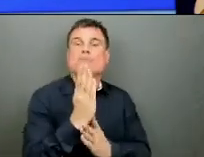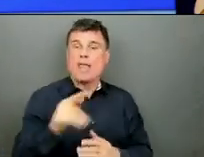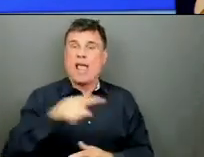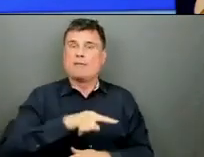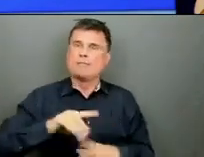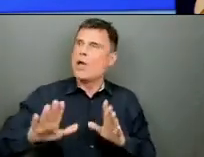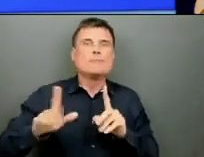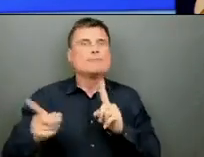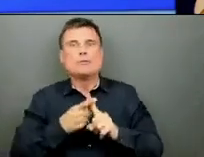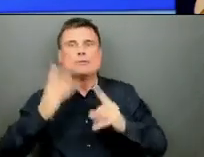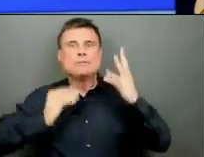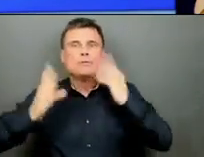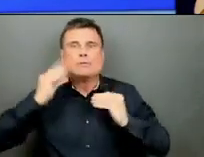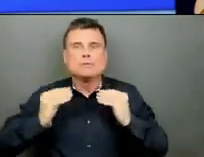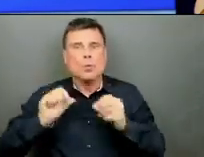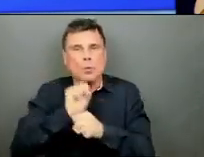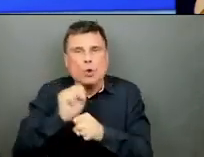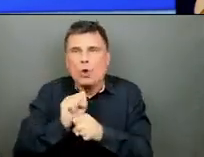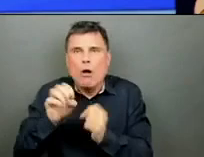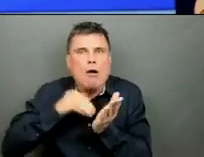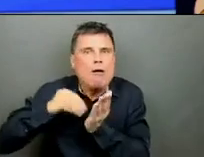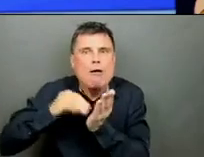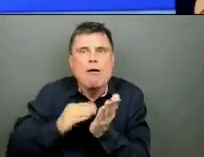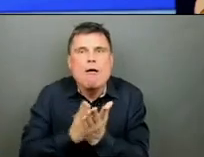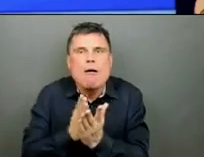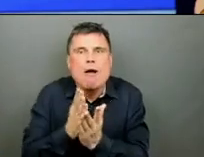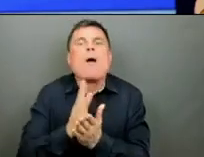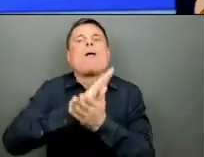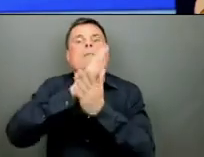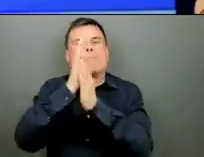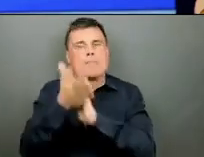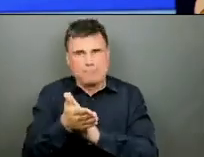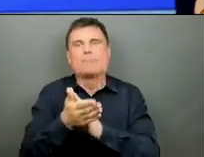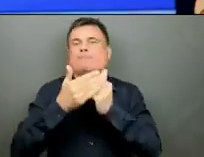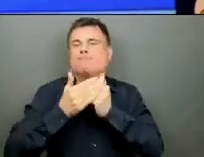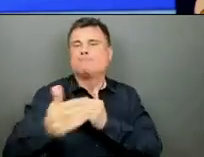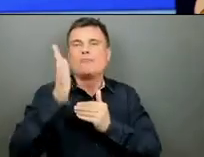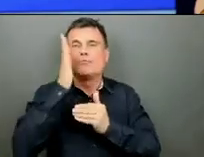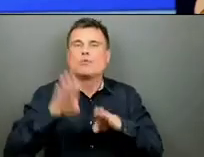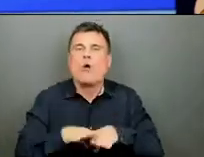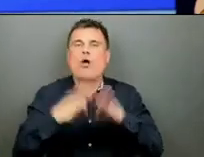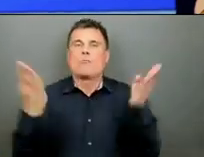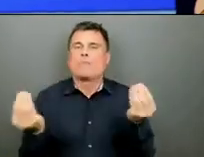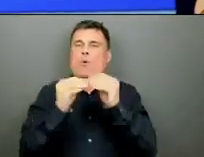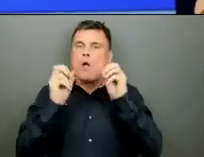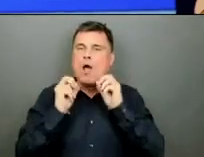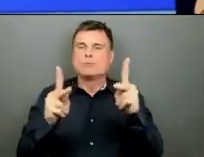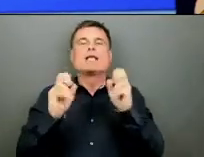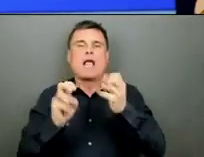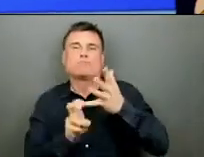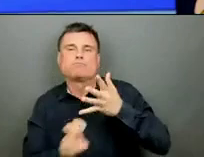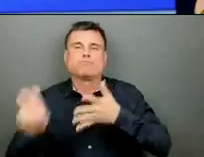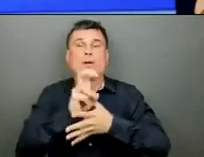the workplace experience that can lead to better paying jobs, stronger careers, and a focus on the things that people want to